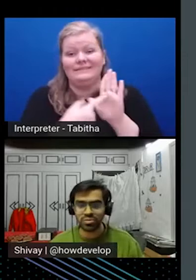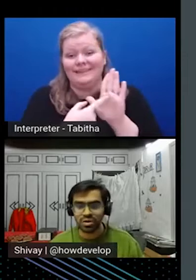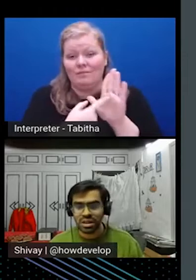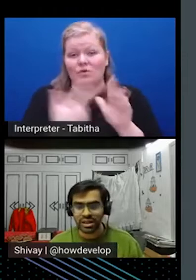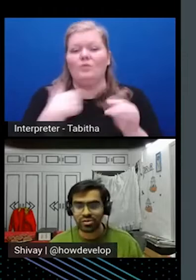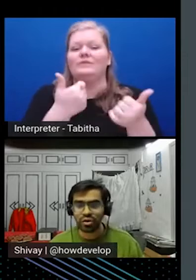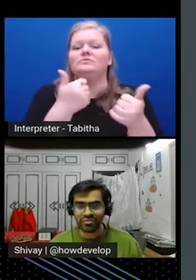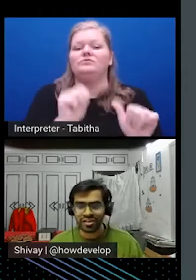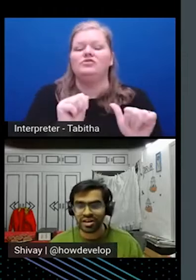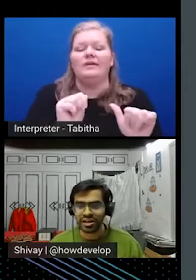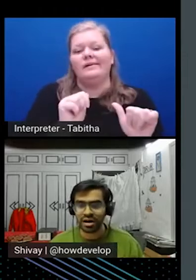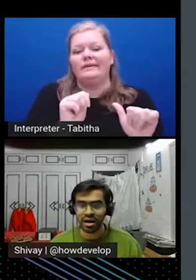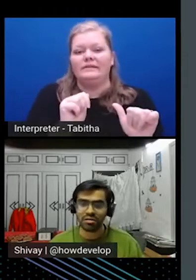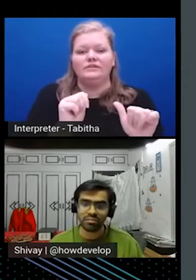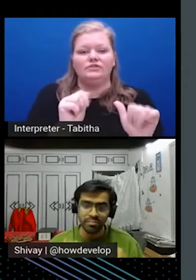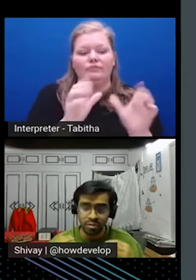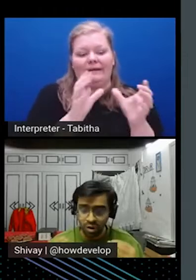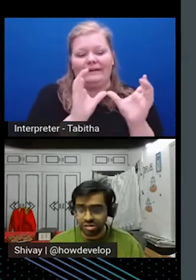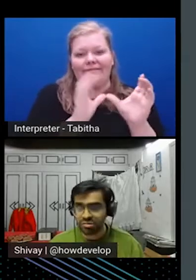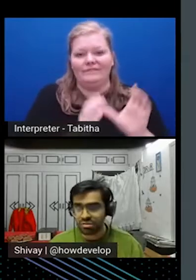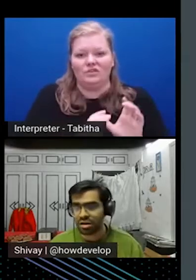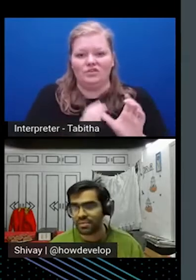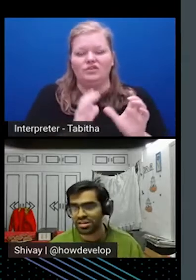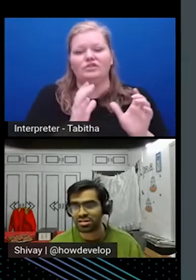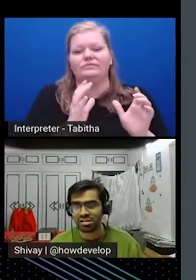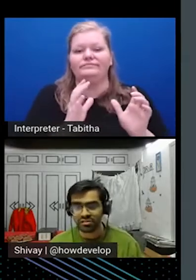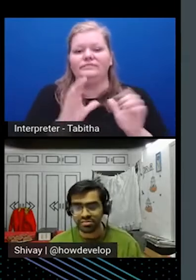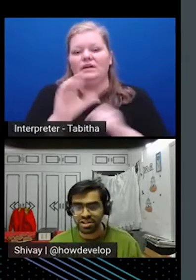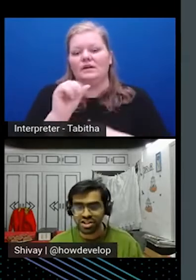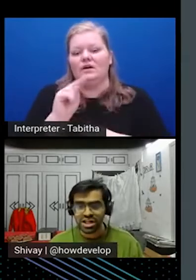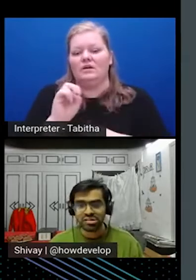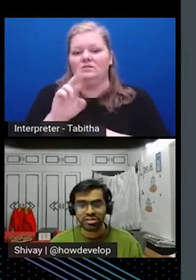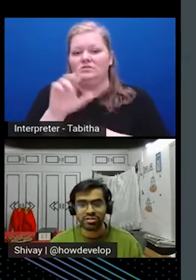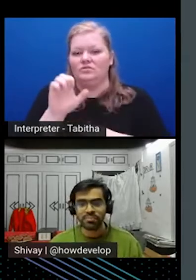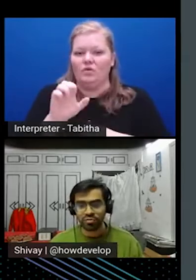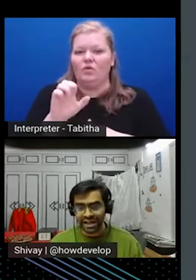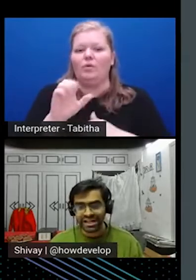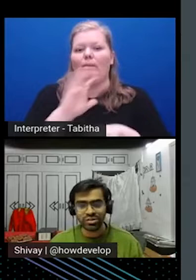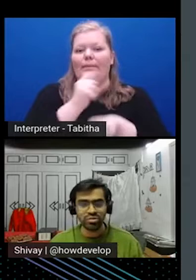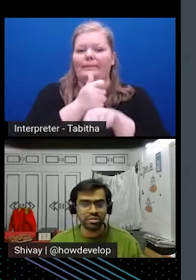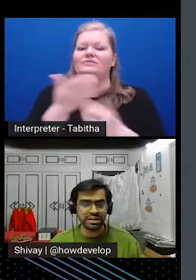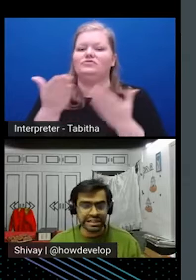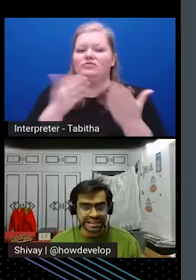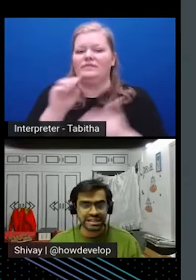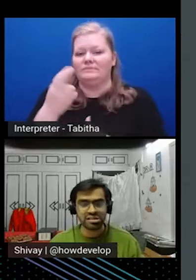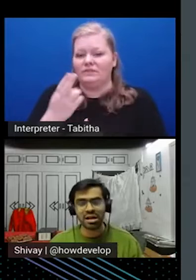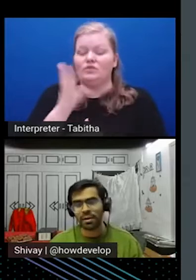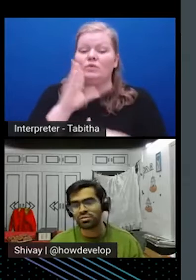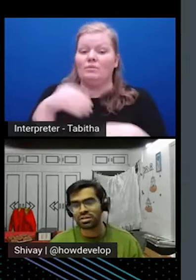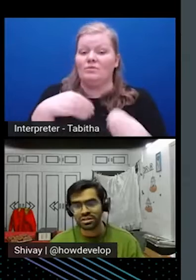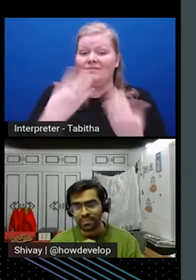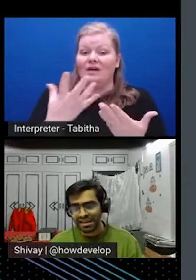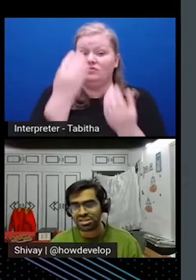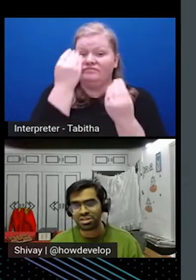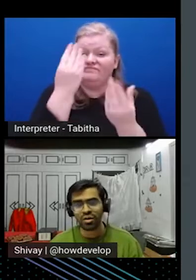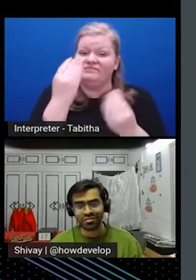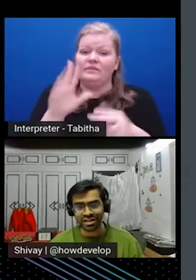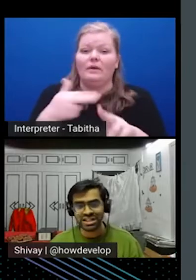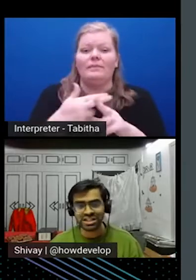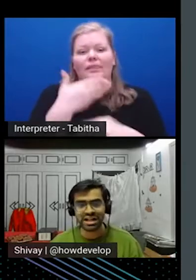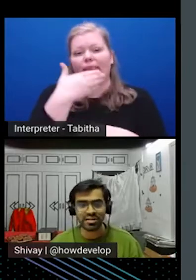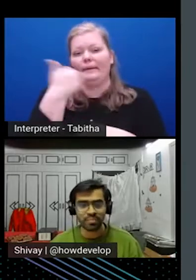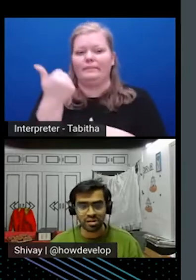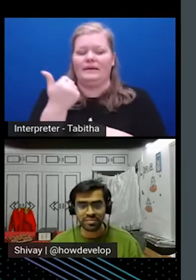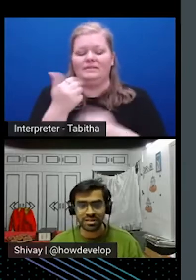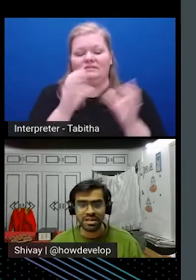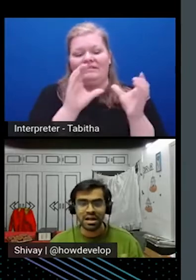trying to configure a console-based service mesh. So it will provide you details about the best